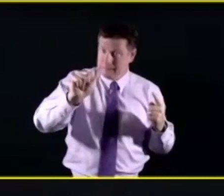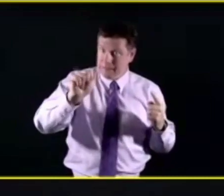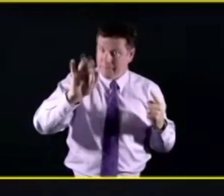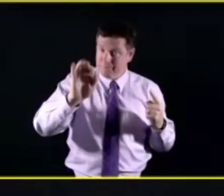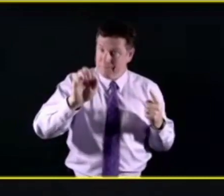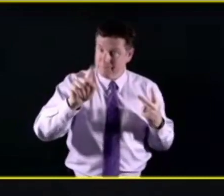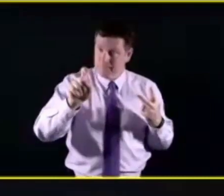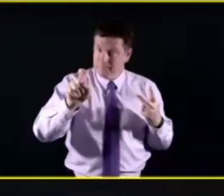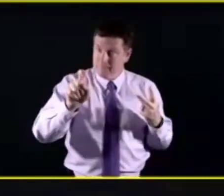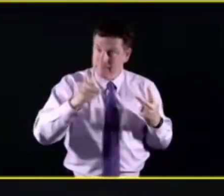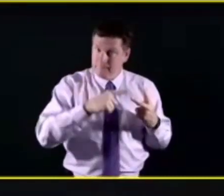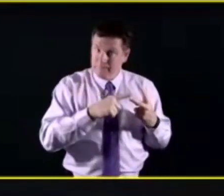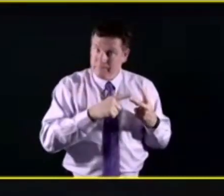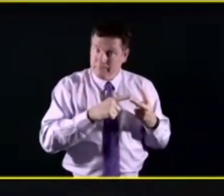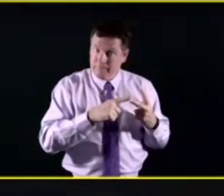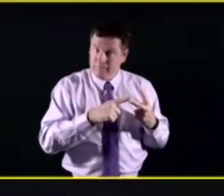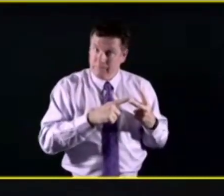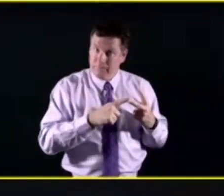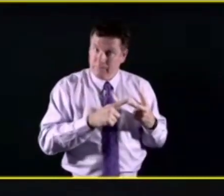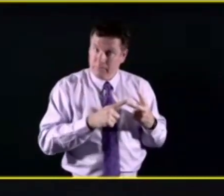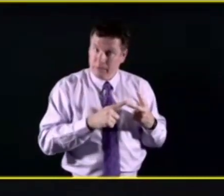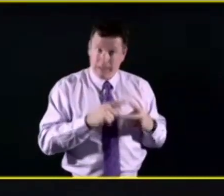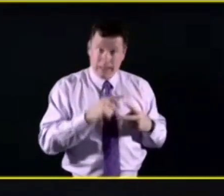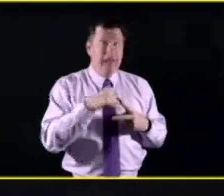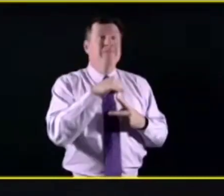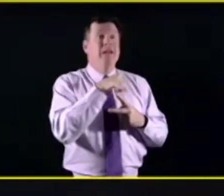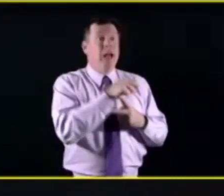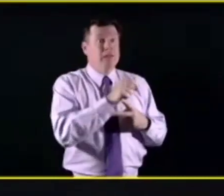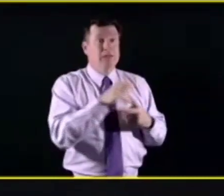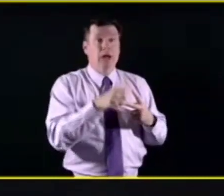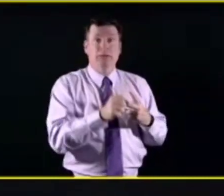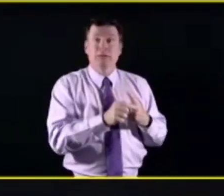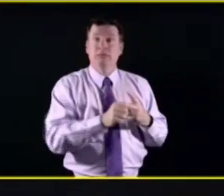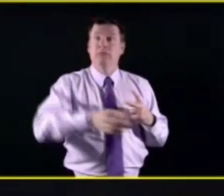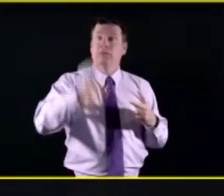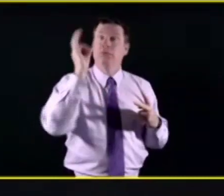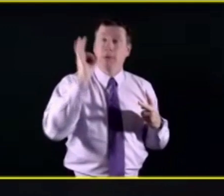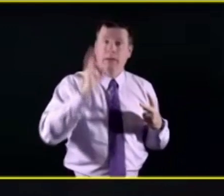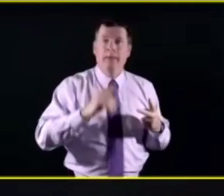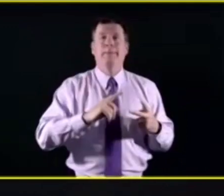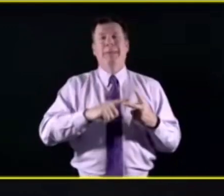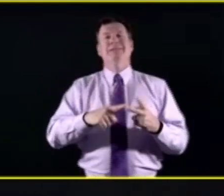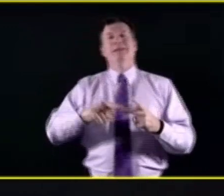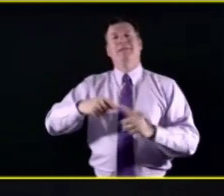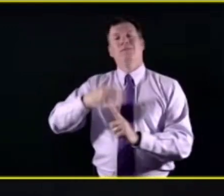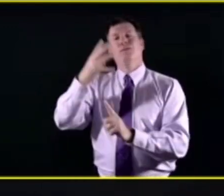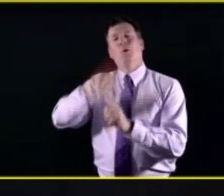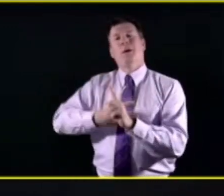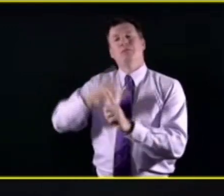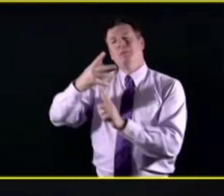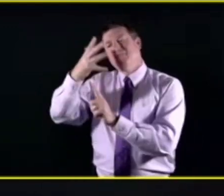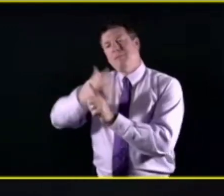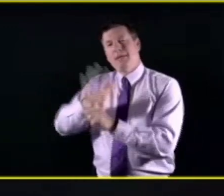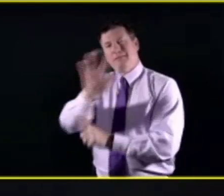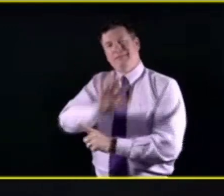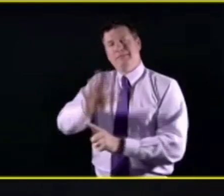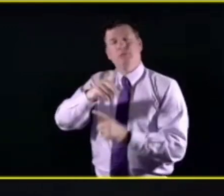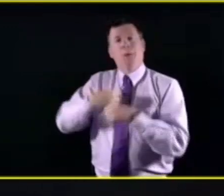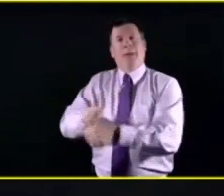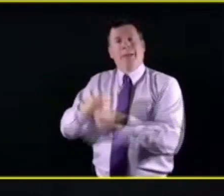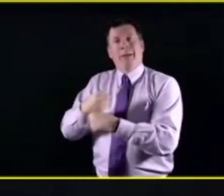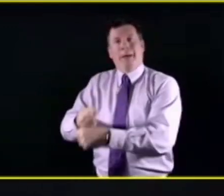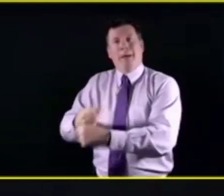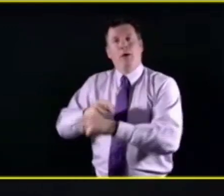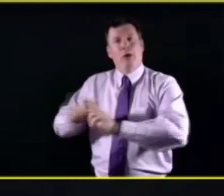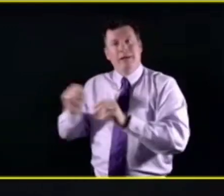3, 4, 5 months to develop. And hopefully in that same time frame, you start to get the